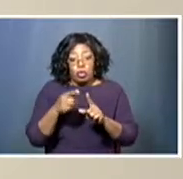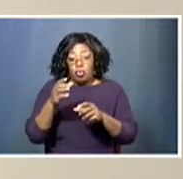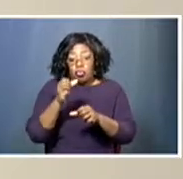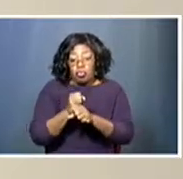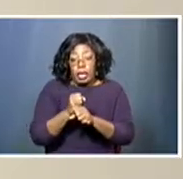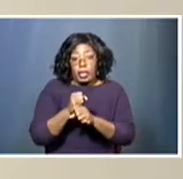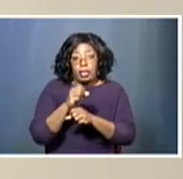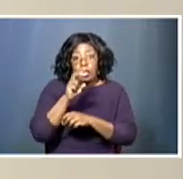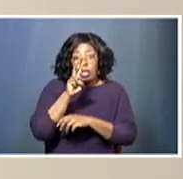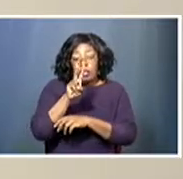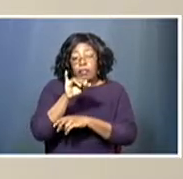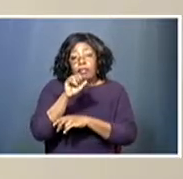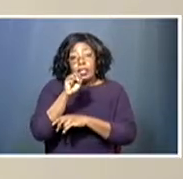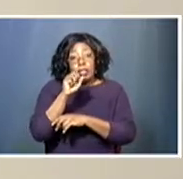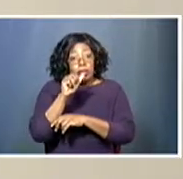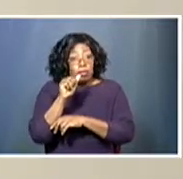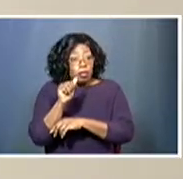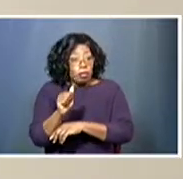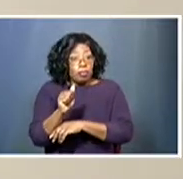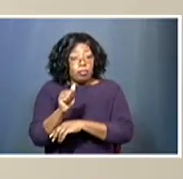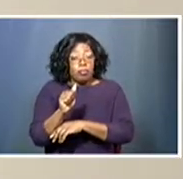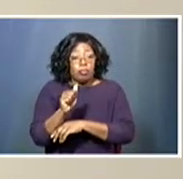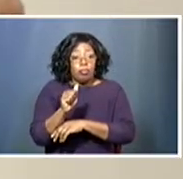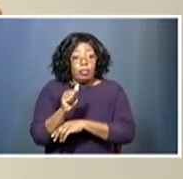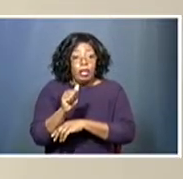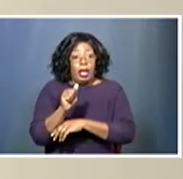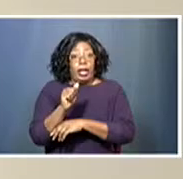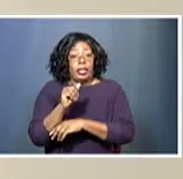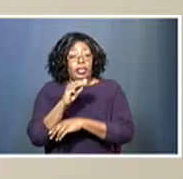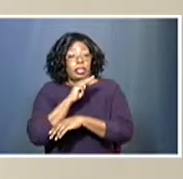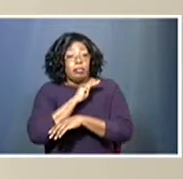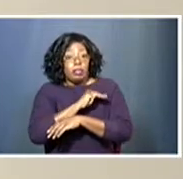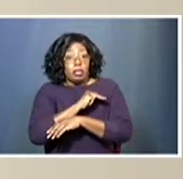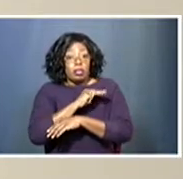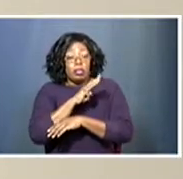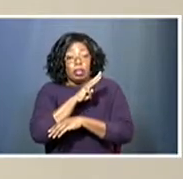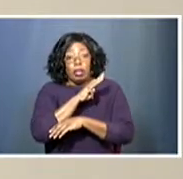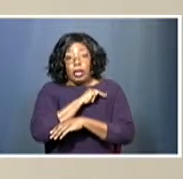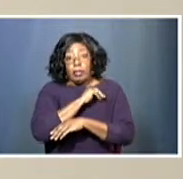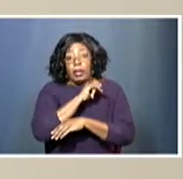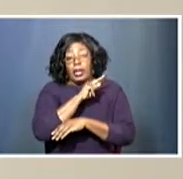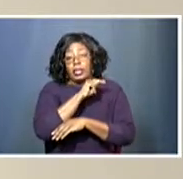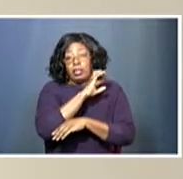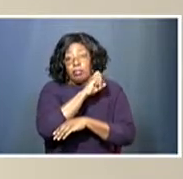visa under Minister Mitchell's leadership. He was able to